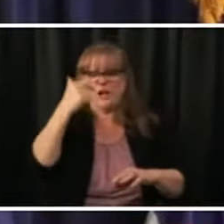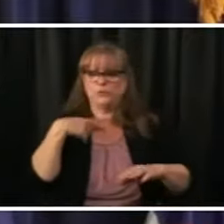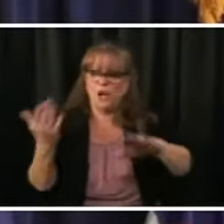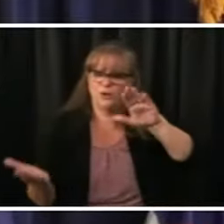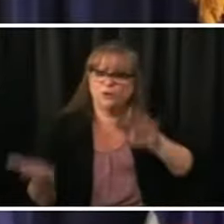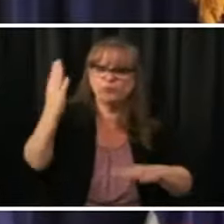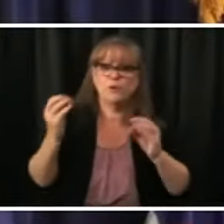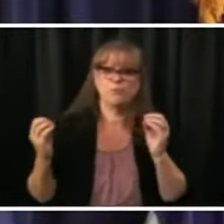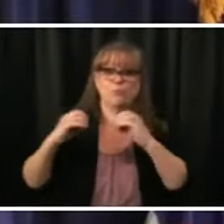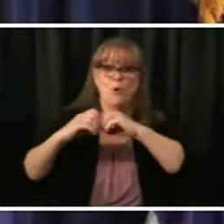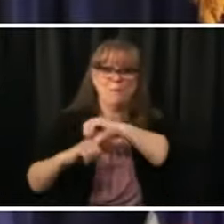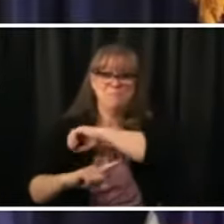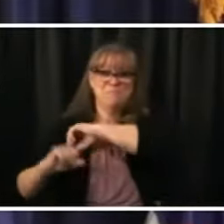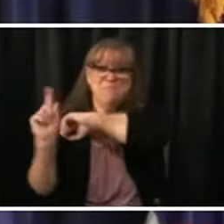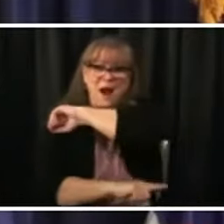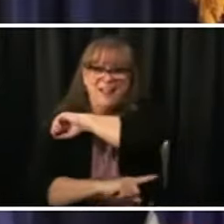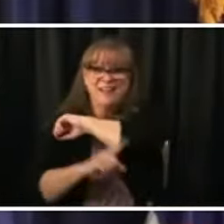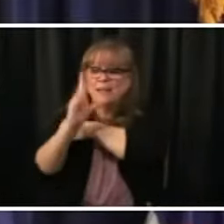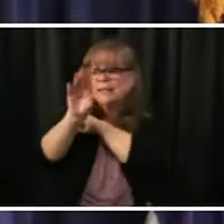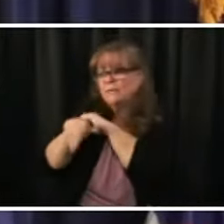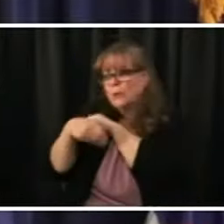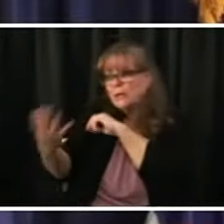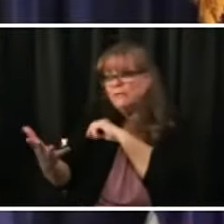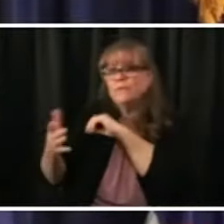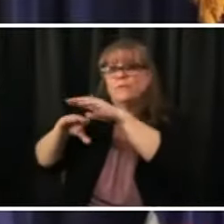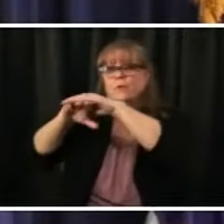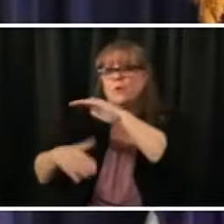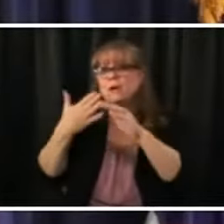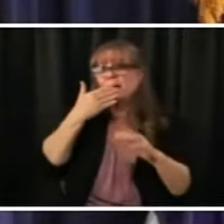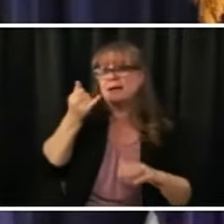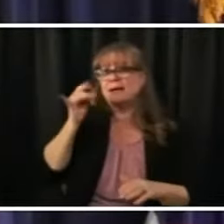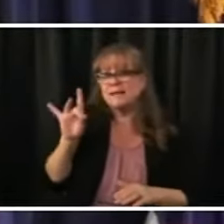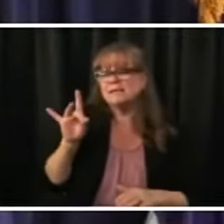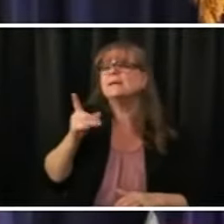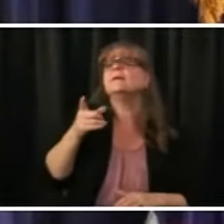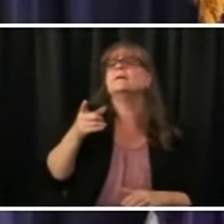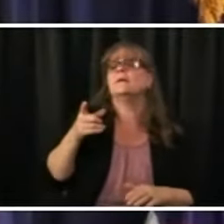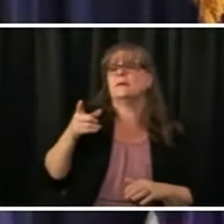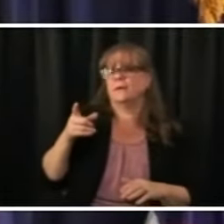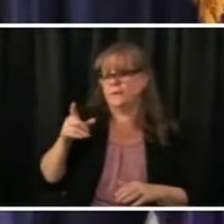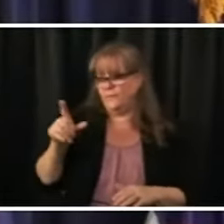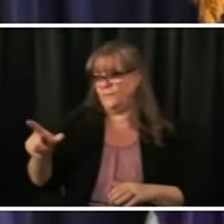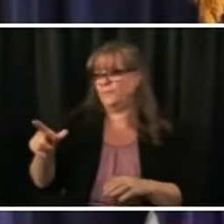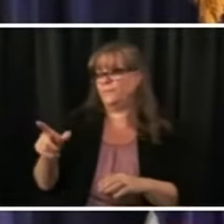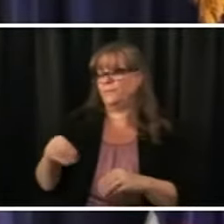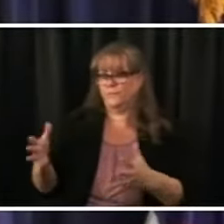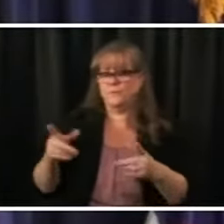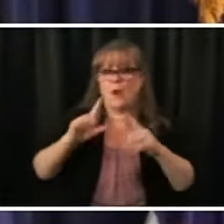offering marijuana products to people under the age of 18.